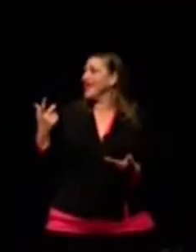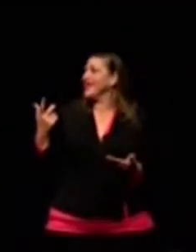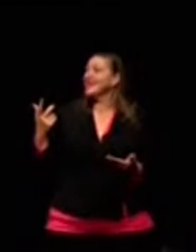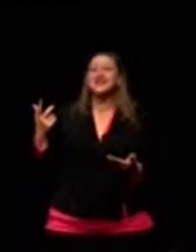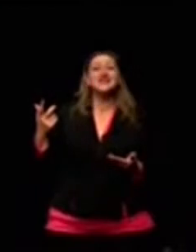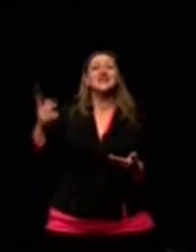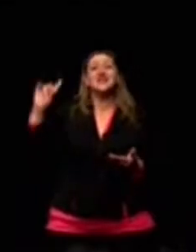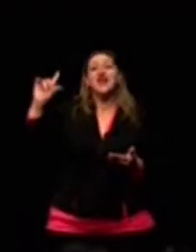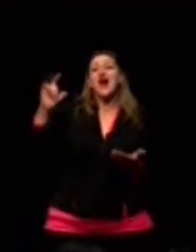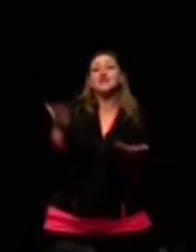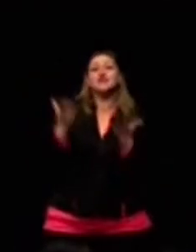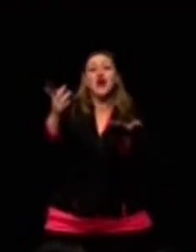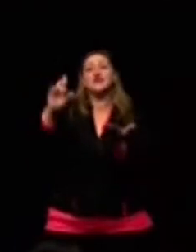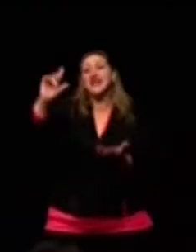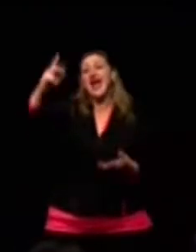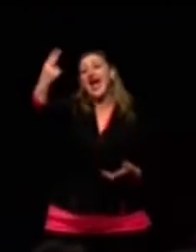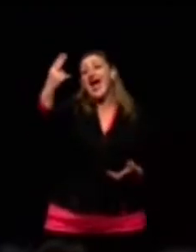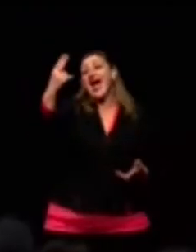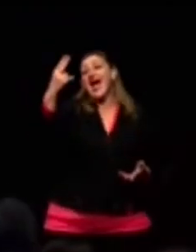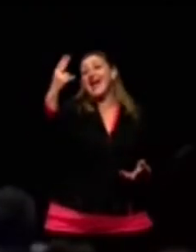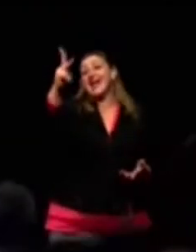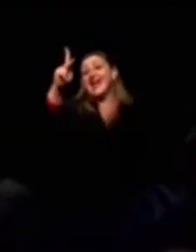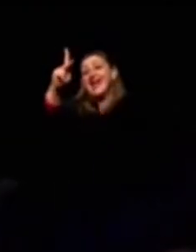state, Kathy Hochul.